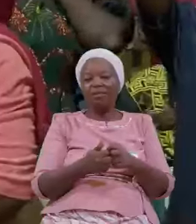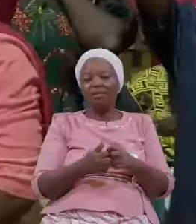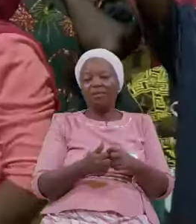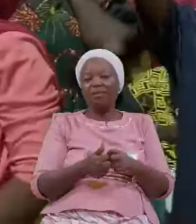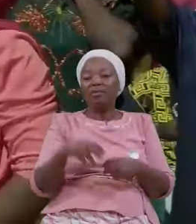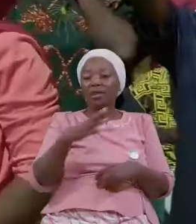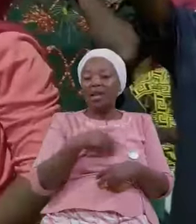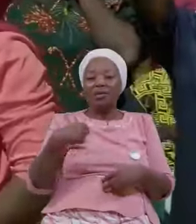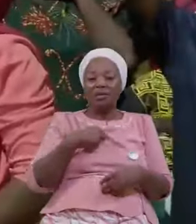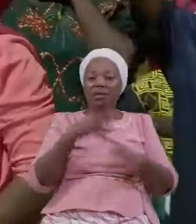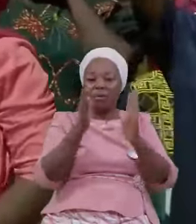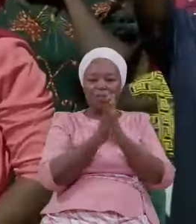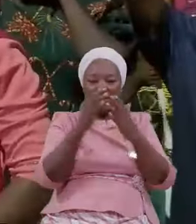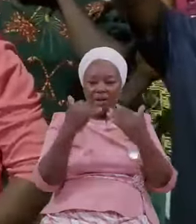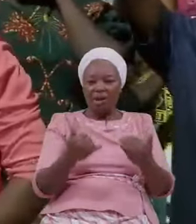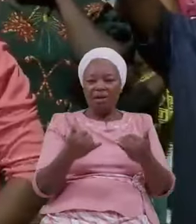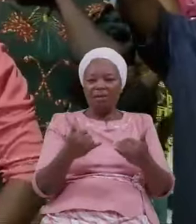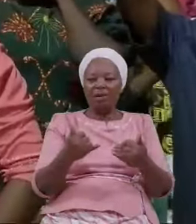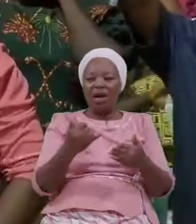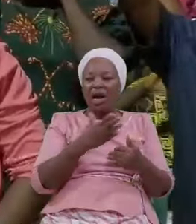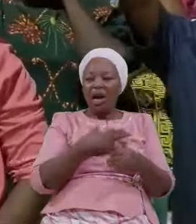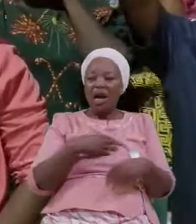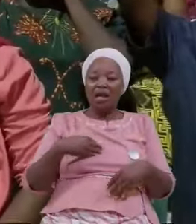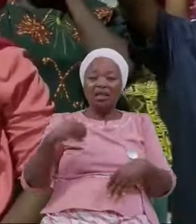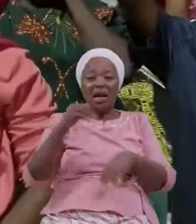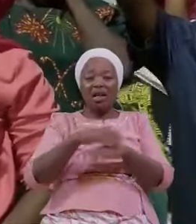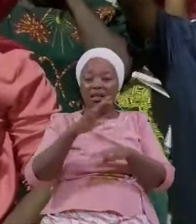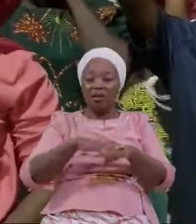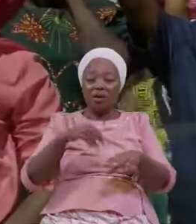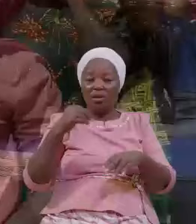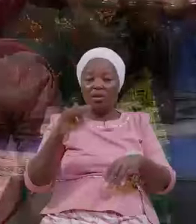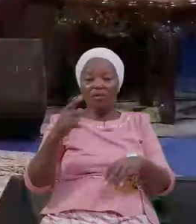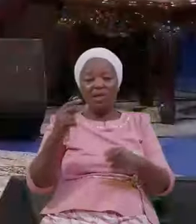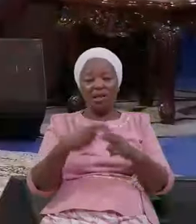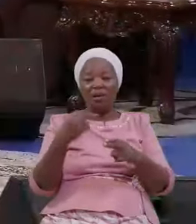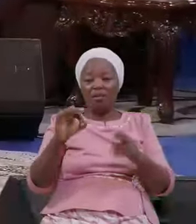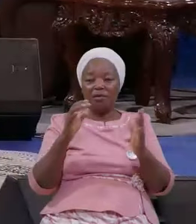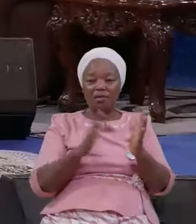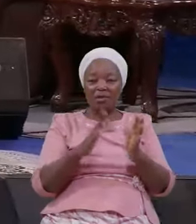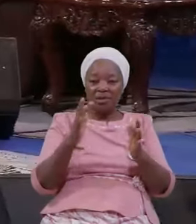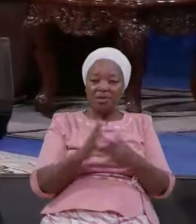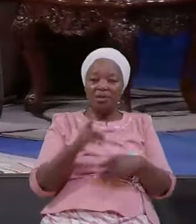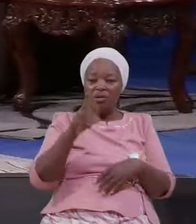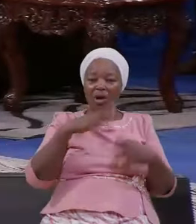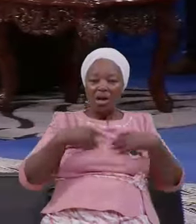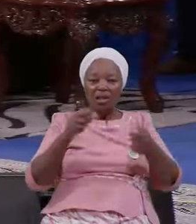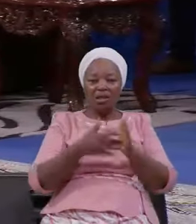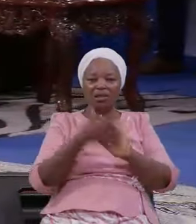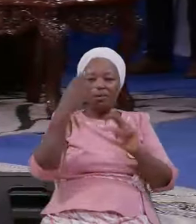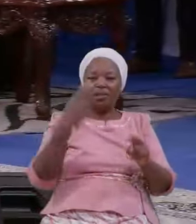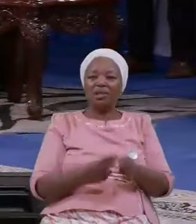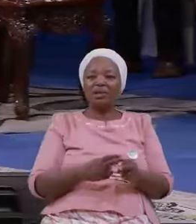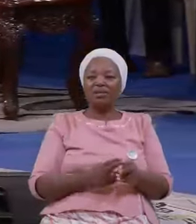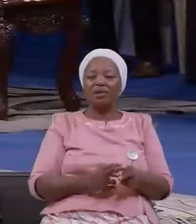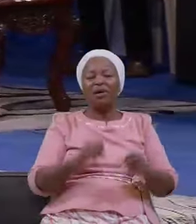now. And at the mention of the name of Jesus, you are healed.